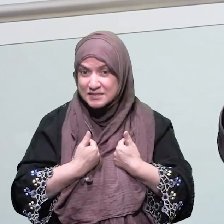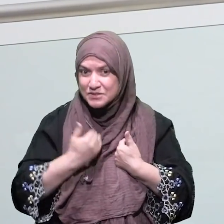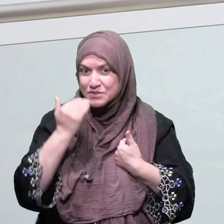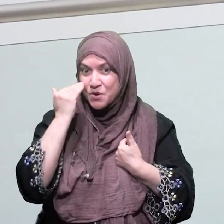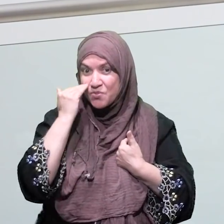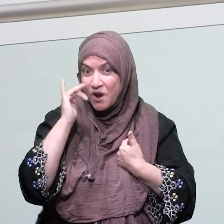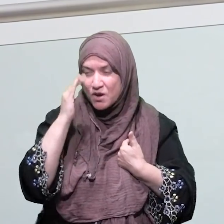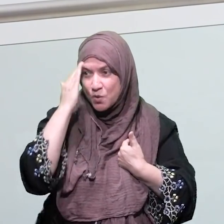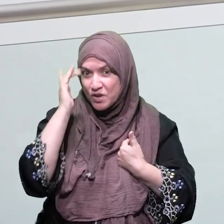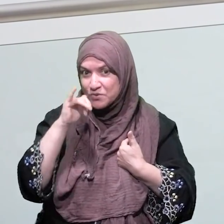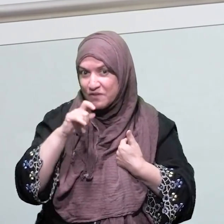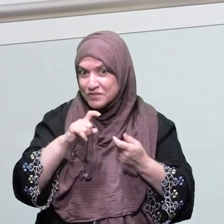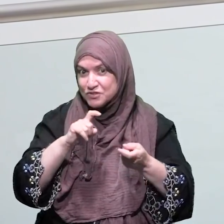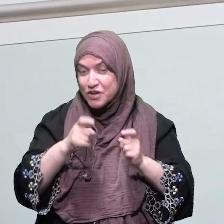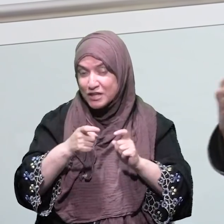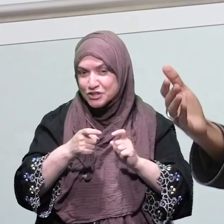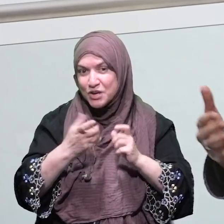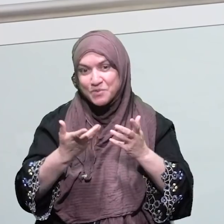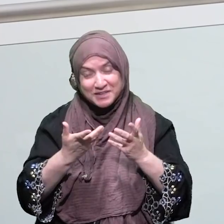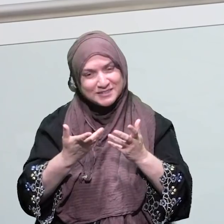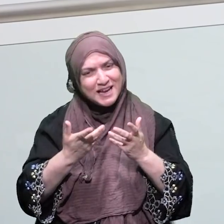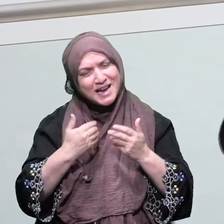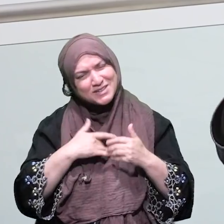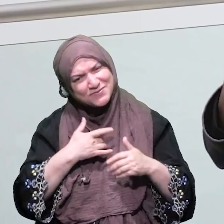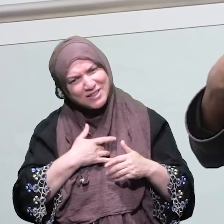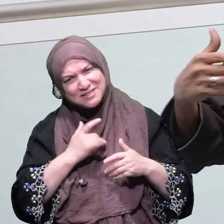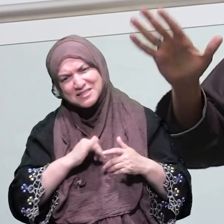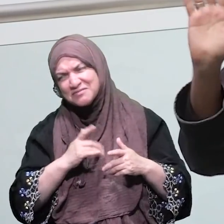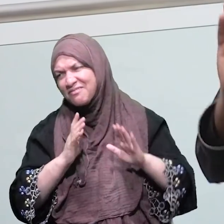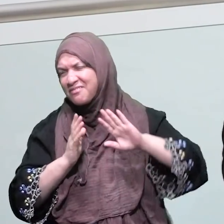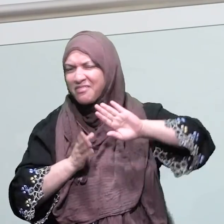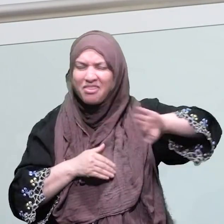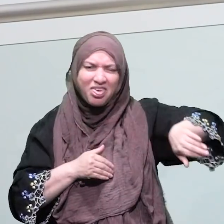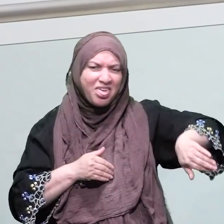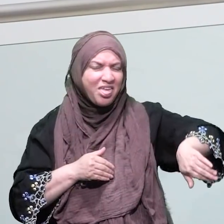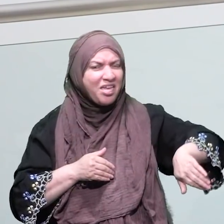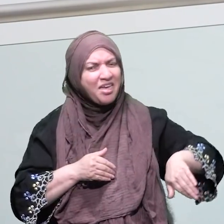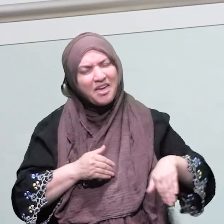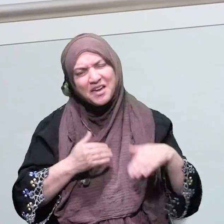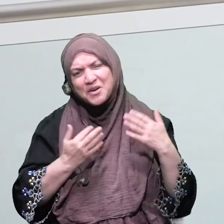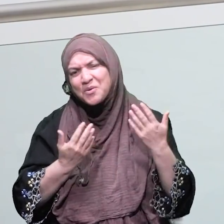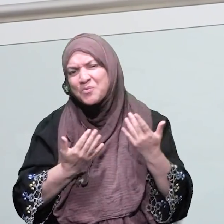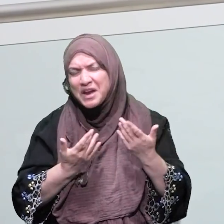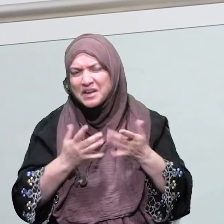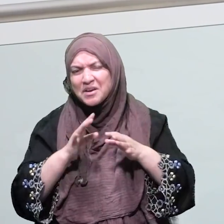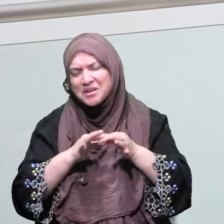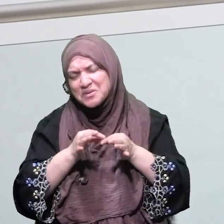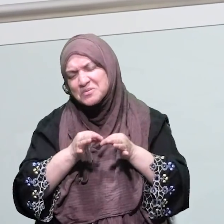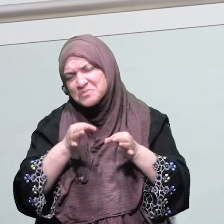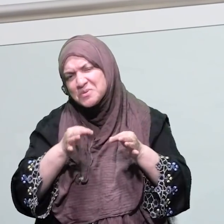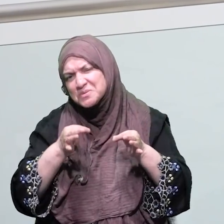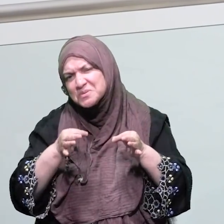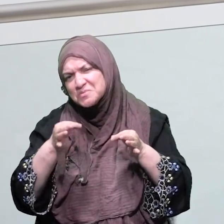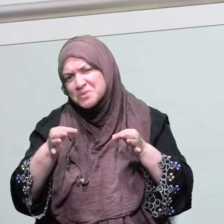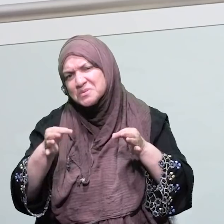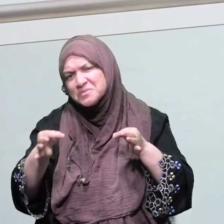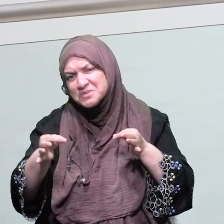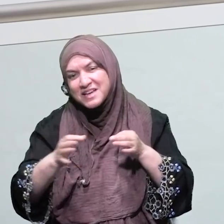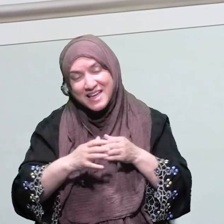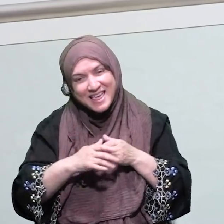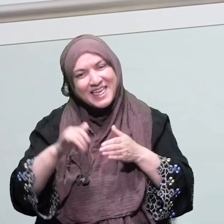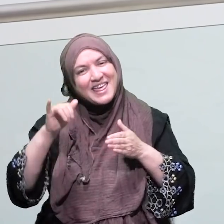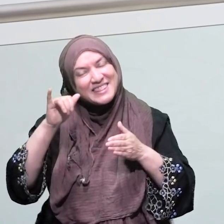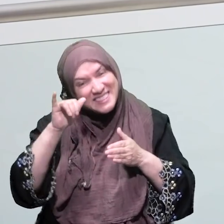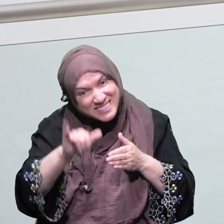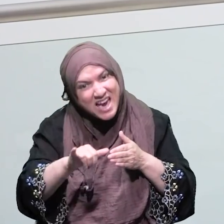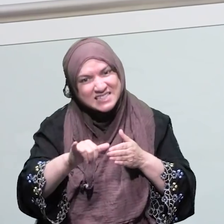everyone else around me does it too, so I can wait. A sense of urgency is put off of you. And that is a disease. That is a disease.